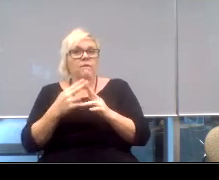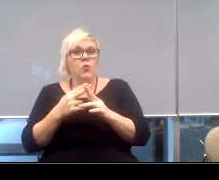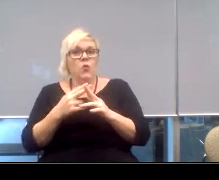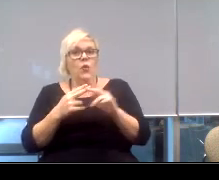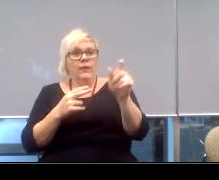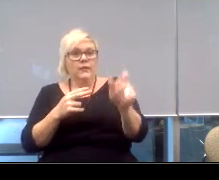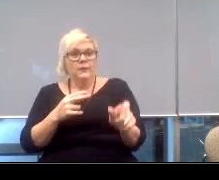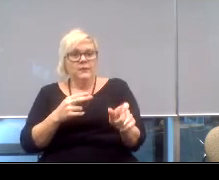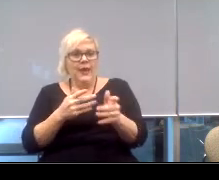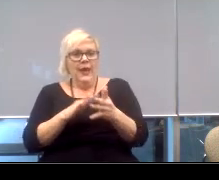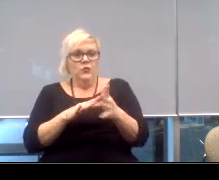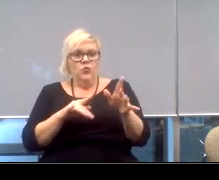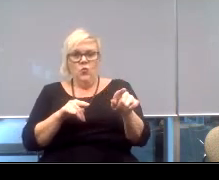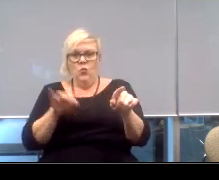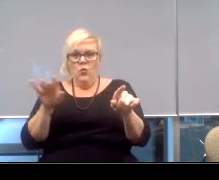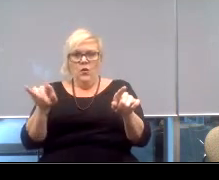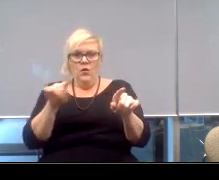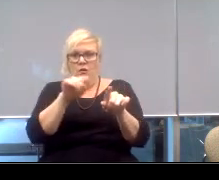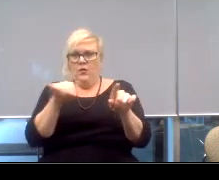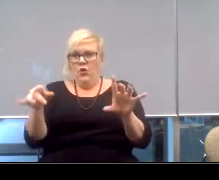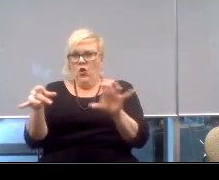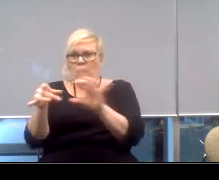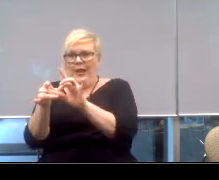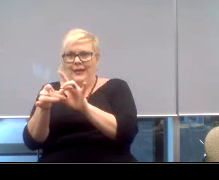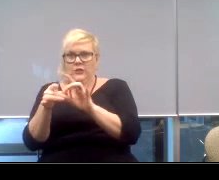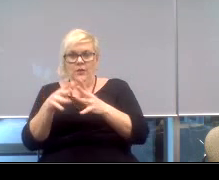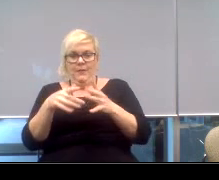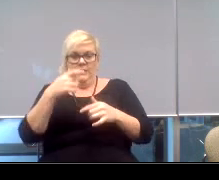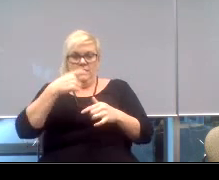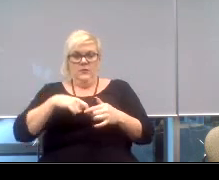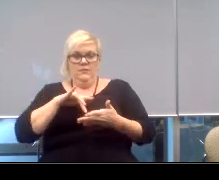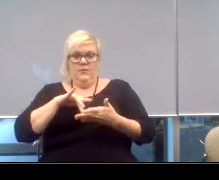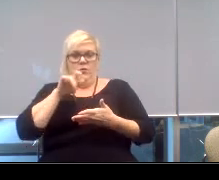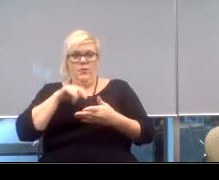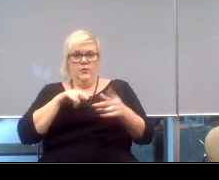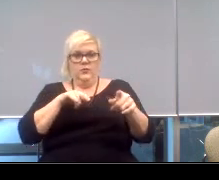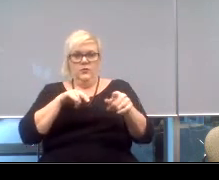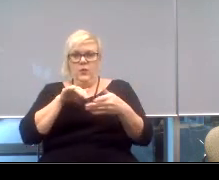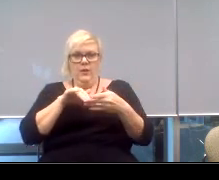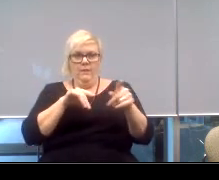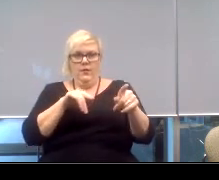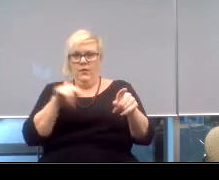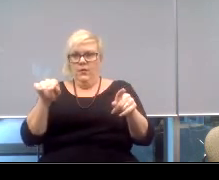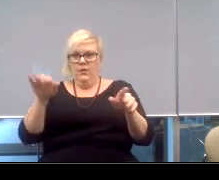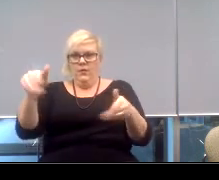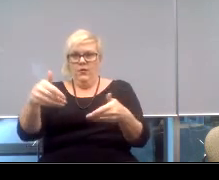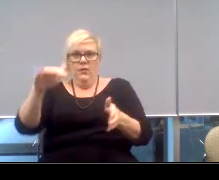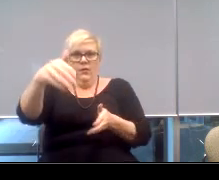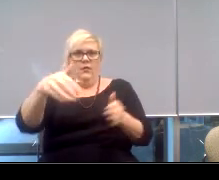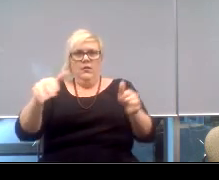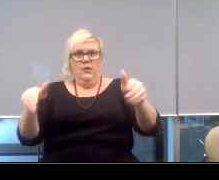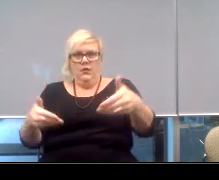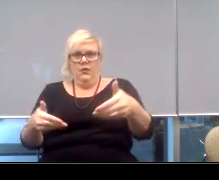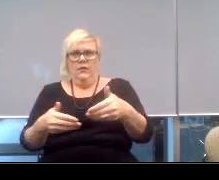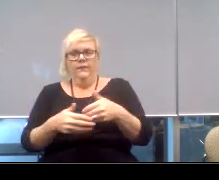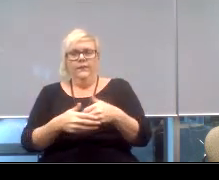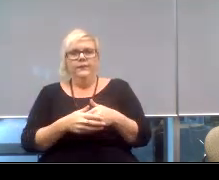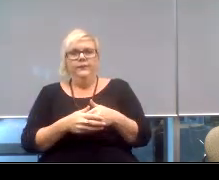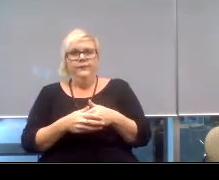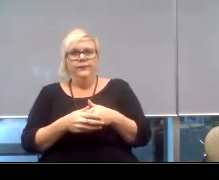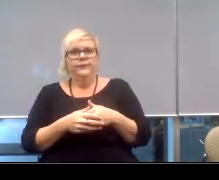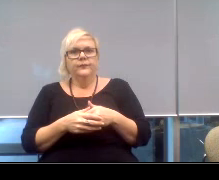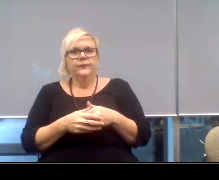the services. Industry bodies support information and readiness and maintain state regulators in the interim